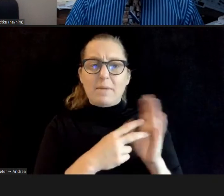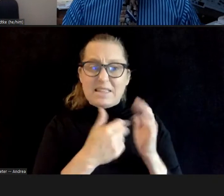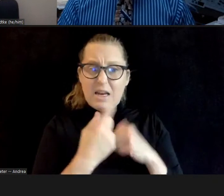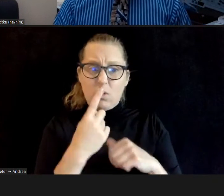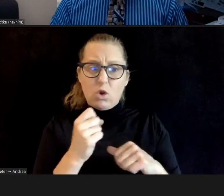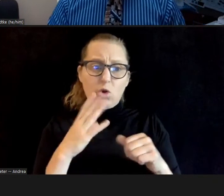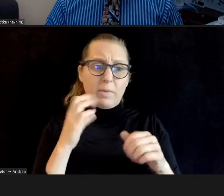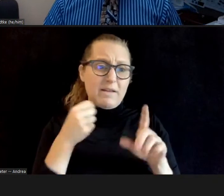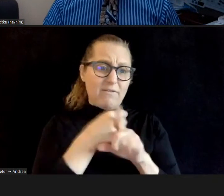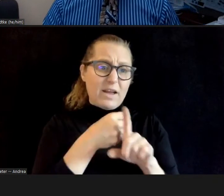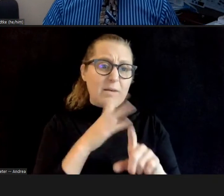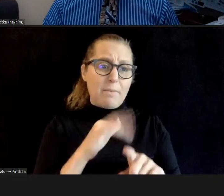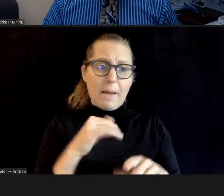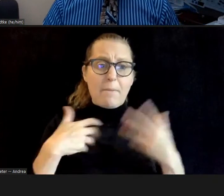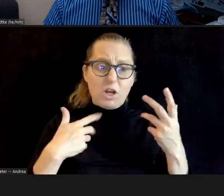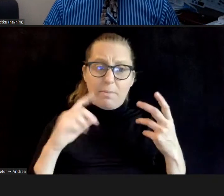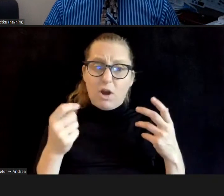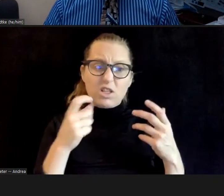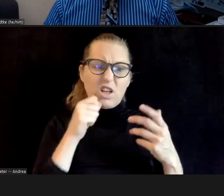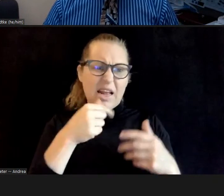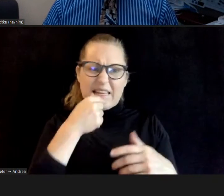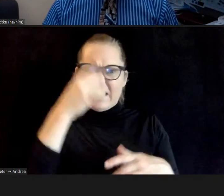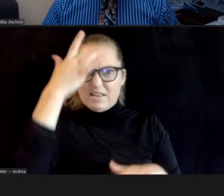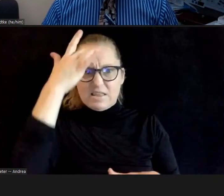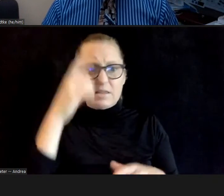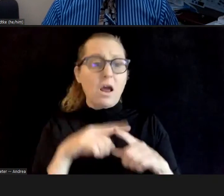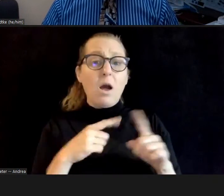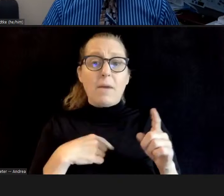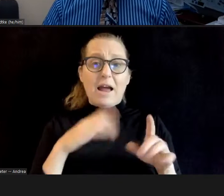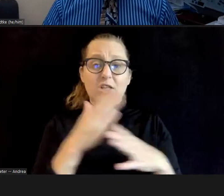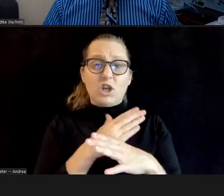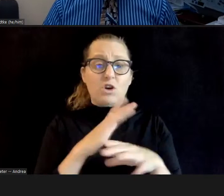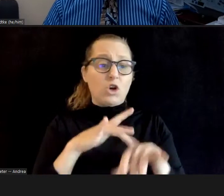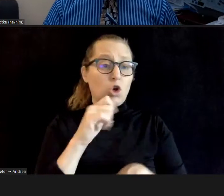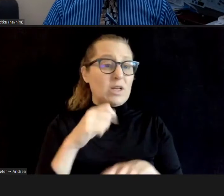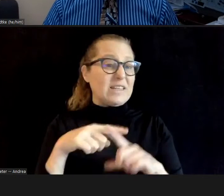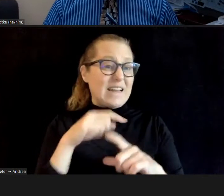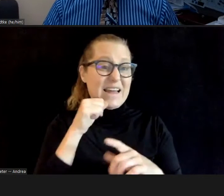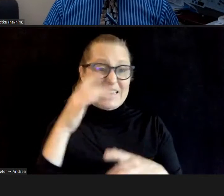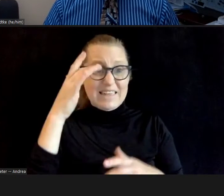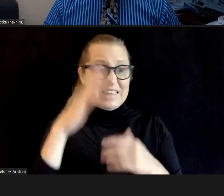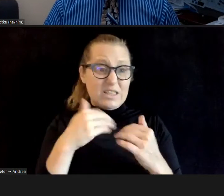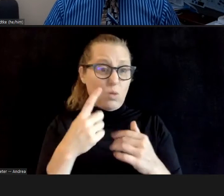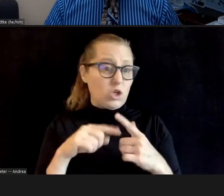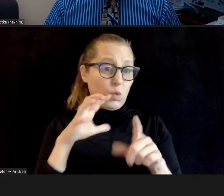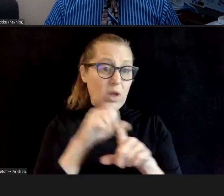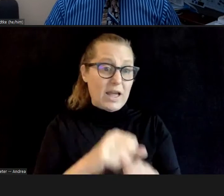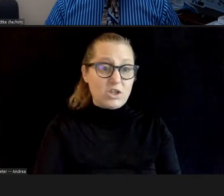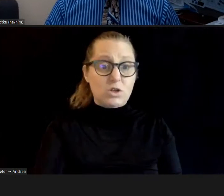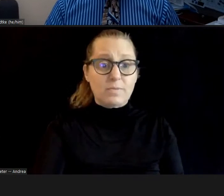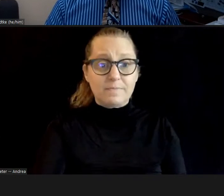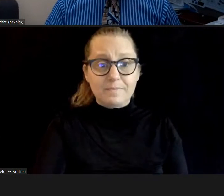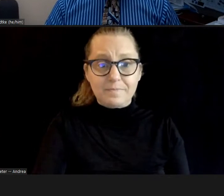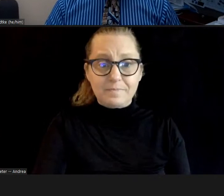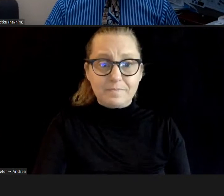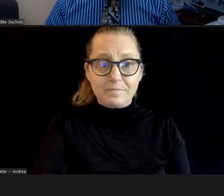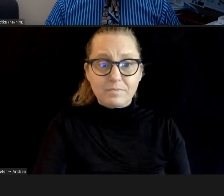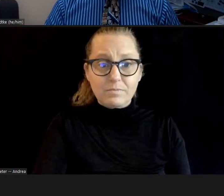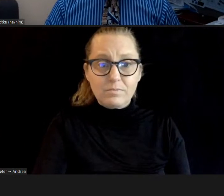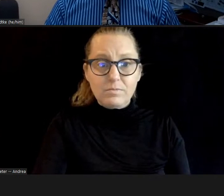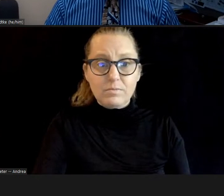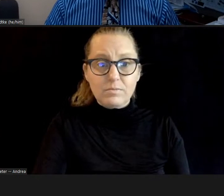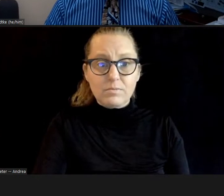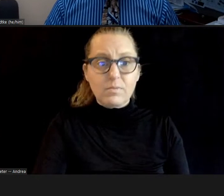gay disease. But as I shared earlier, this is not an easy disease to catch. The most common means of